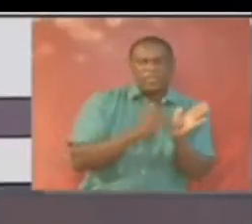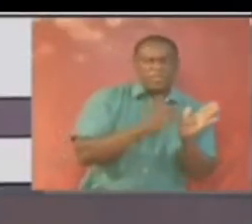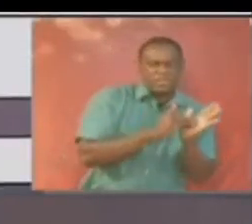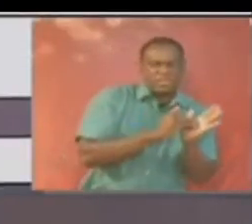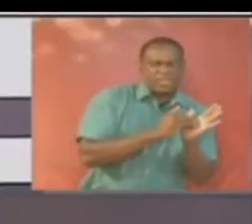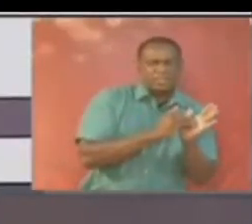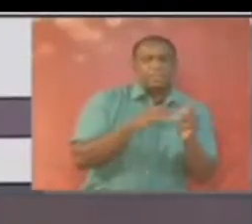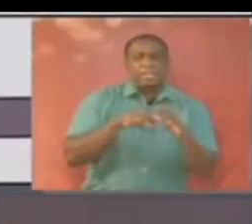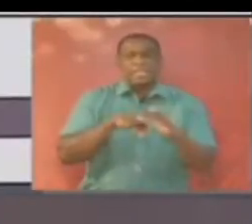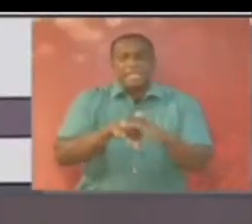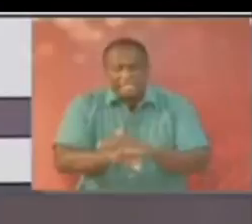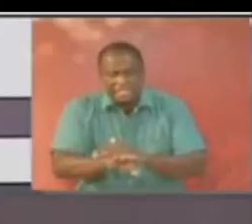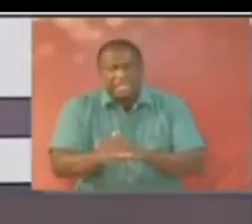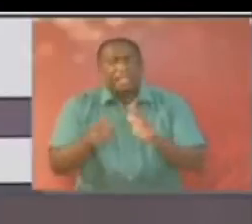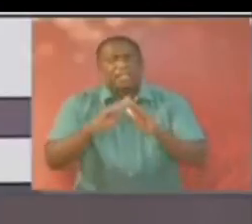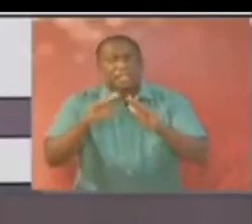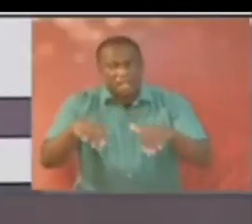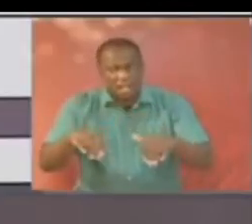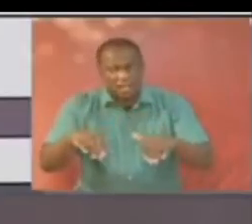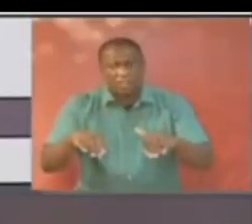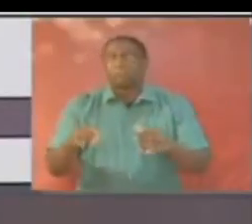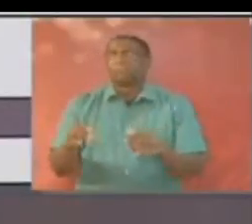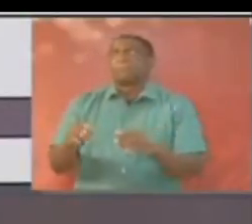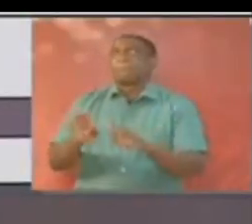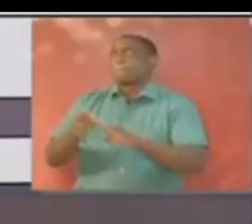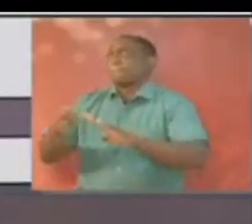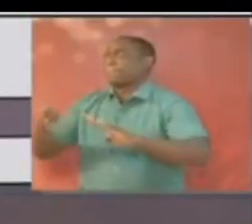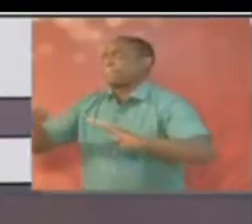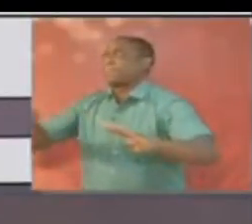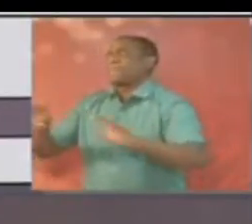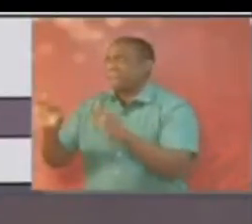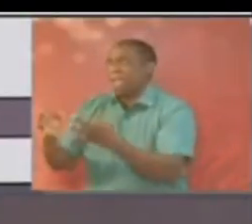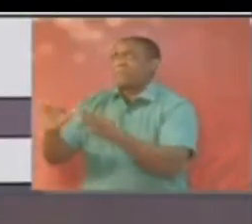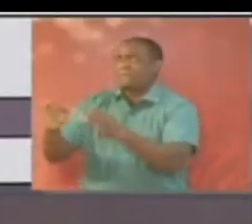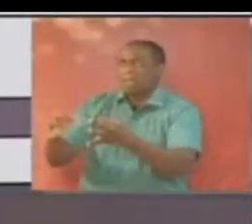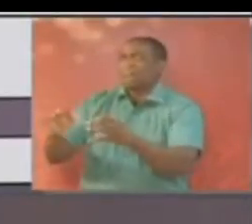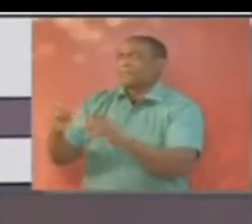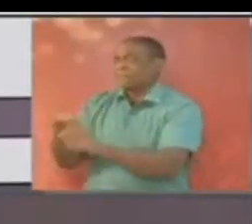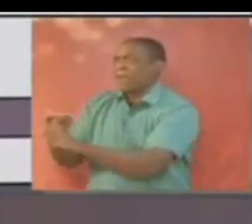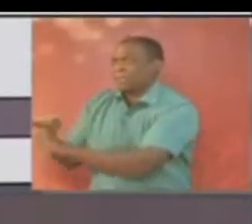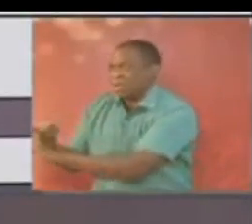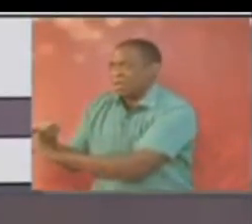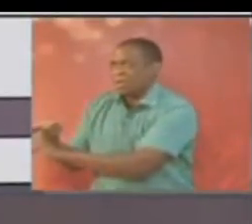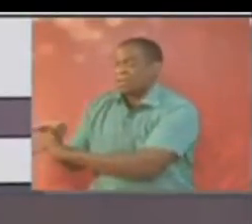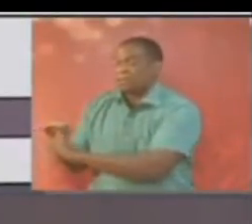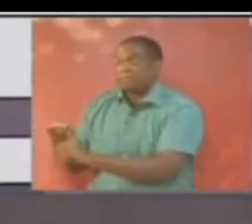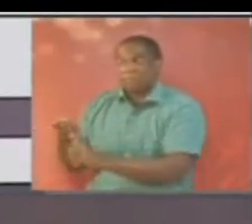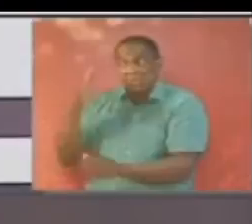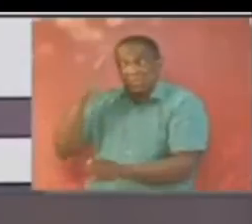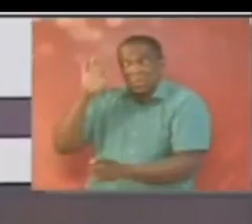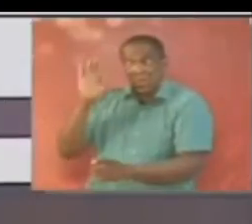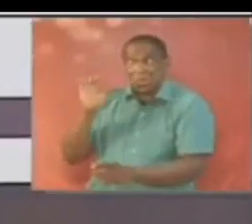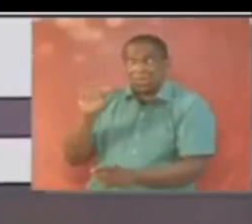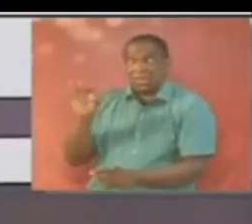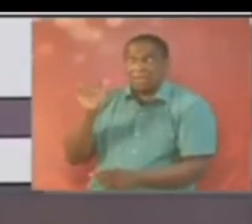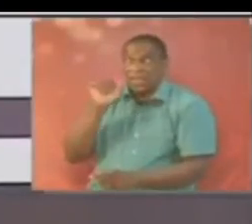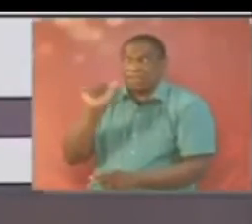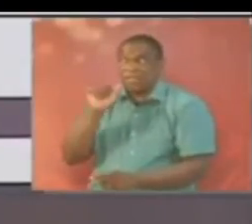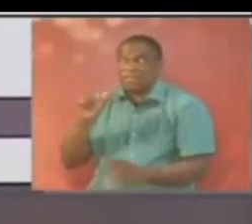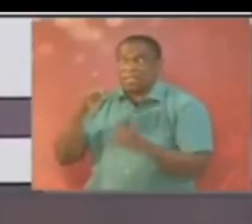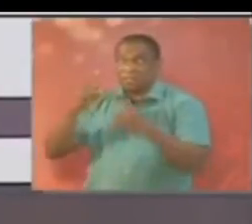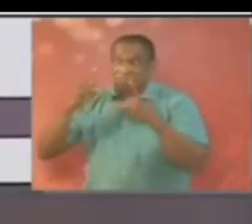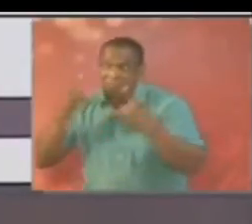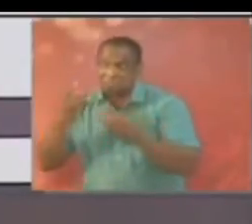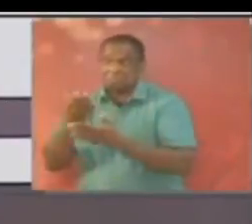playdates, multiple friends or families who have not been practicing everyday preventative measures, and of course allowing the kids to play very